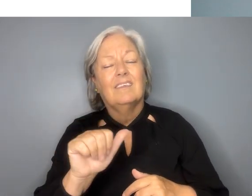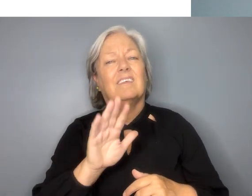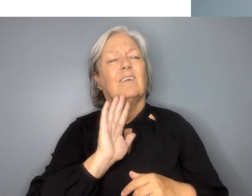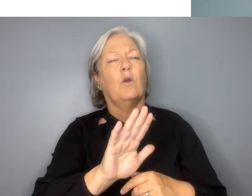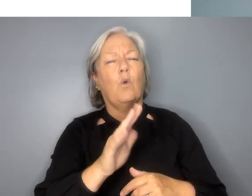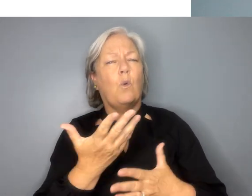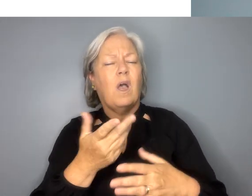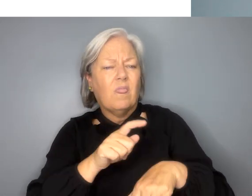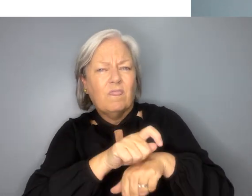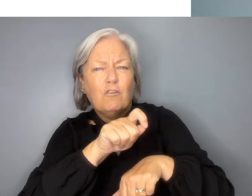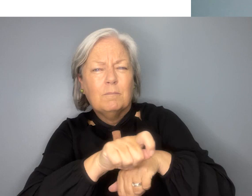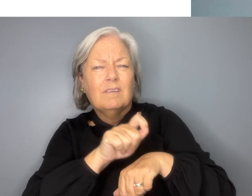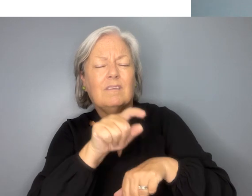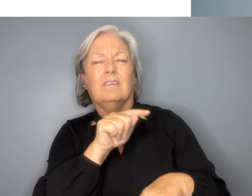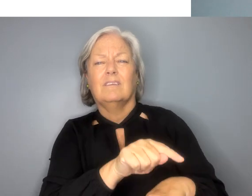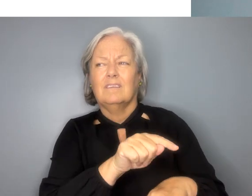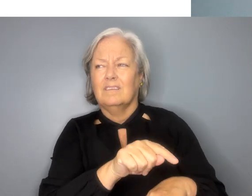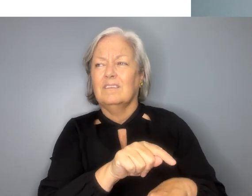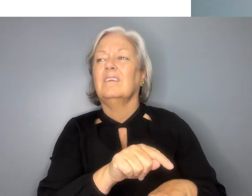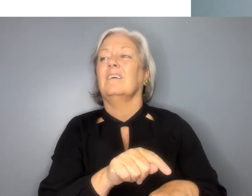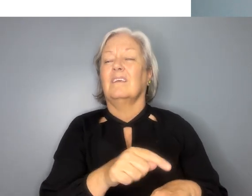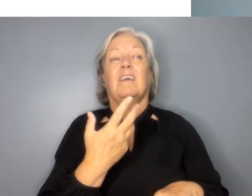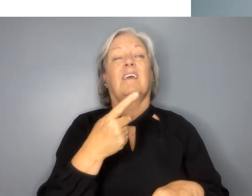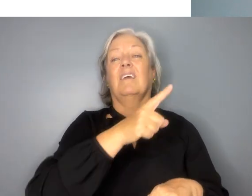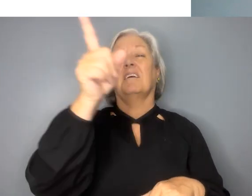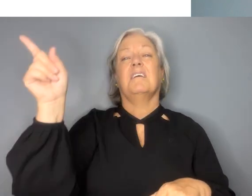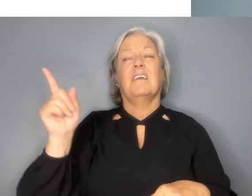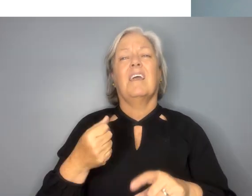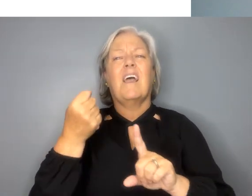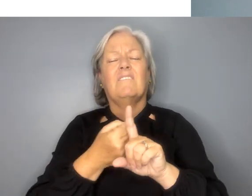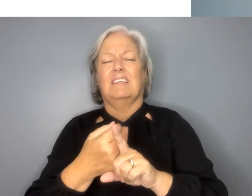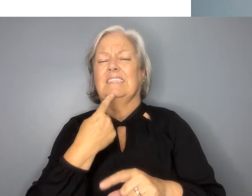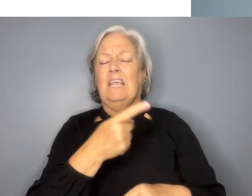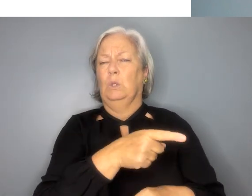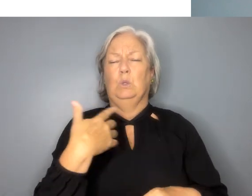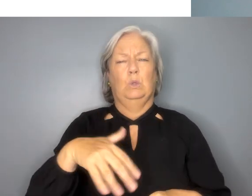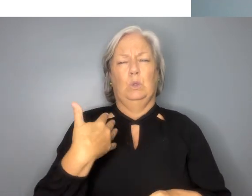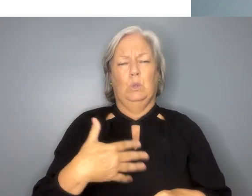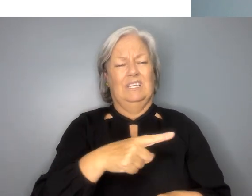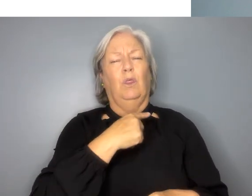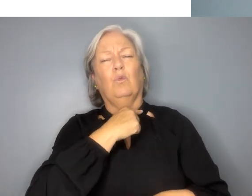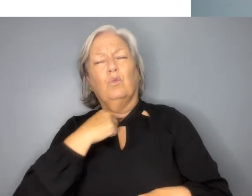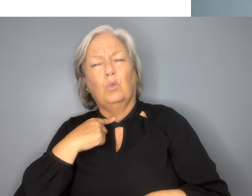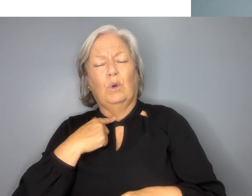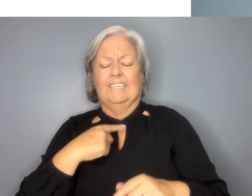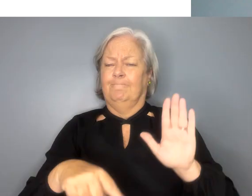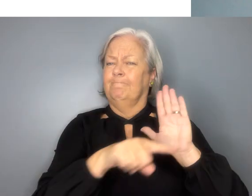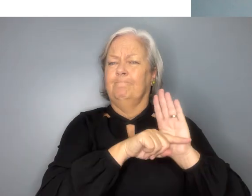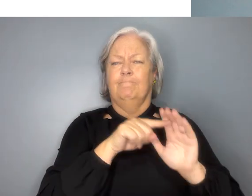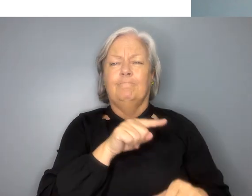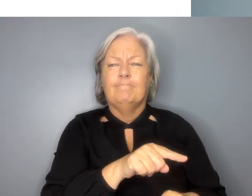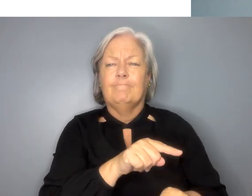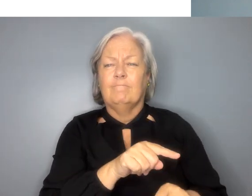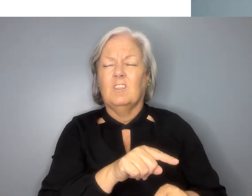behavioral analysis therapies, which is something that a lot of autistic advocates feel very strongly is quite a cruel and degrading and inhumane